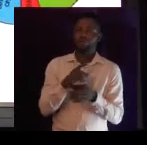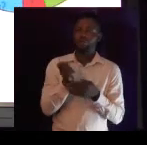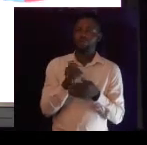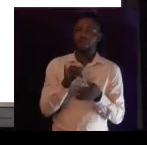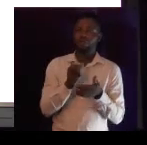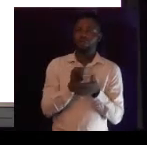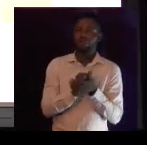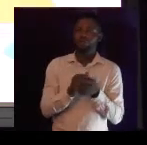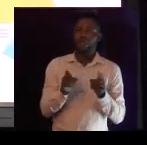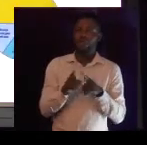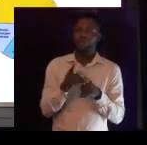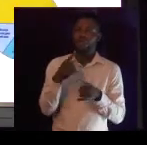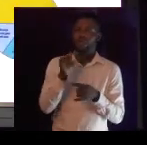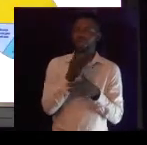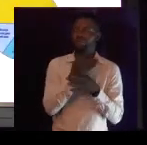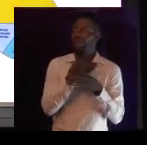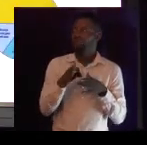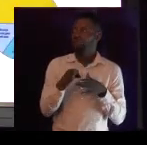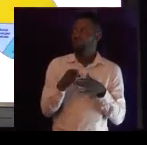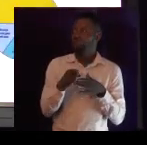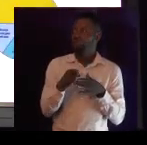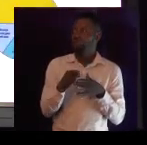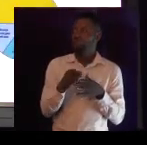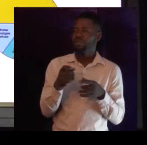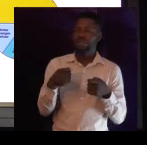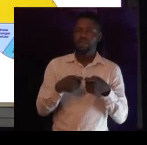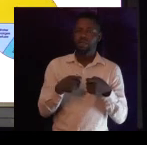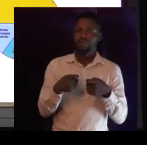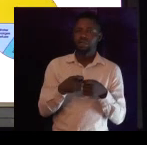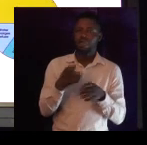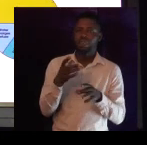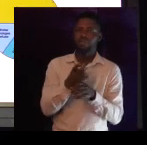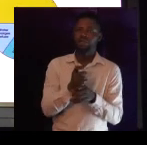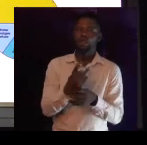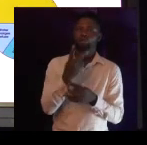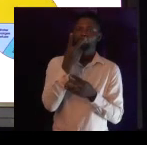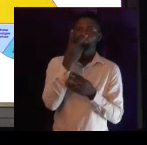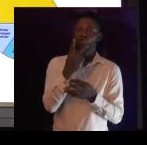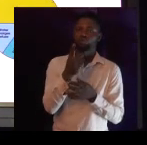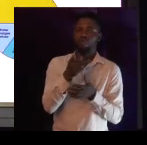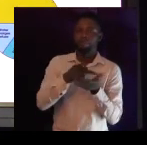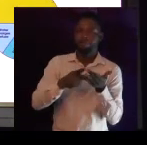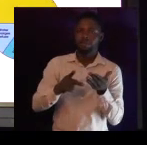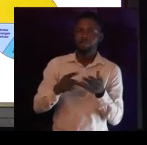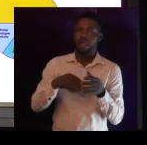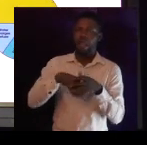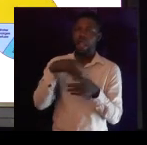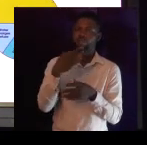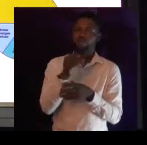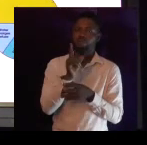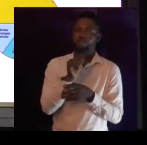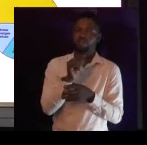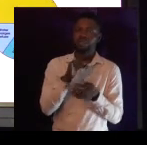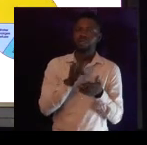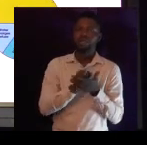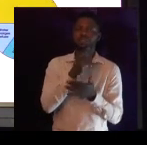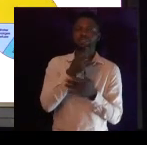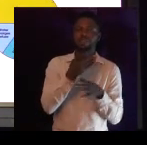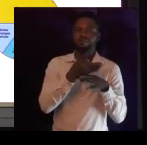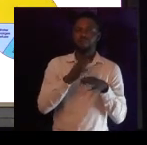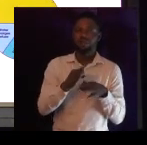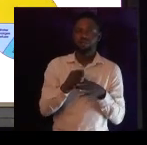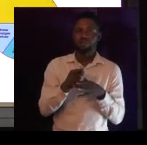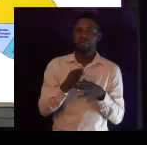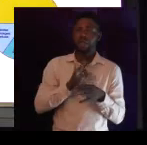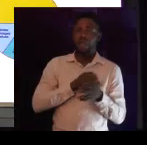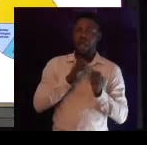I just write that as the fraction. So electricity takes 2 parts out of 20 parts. That's